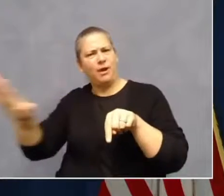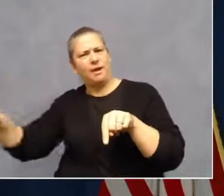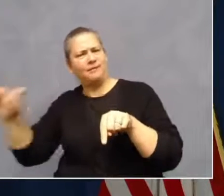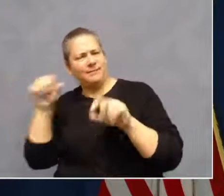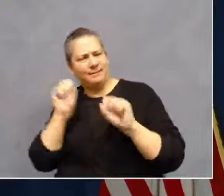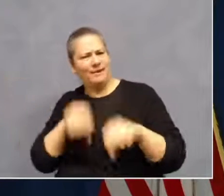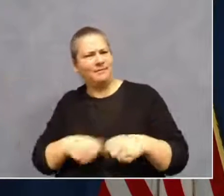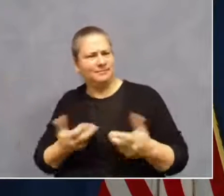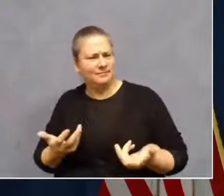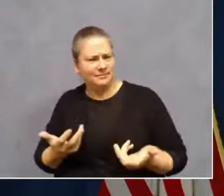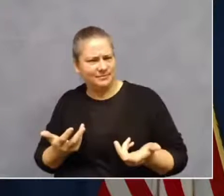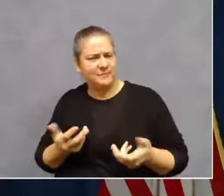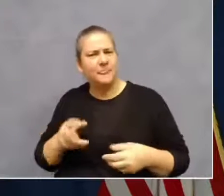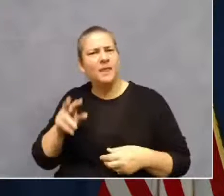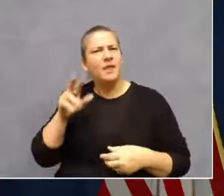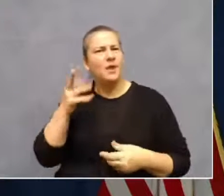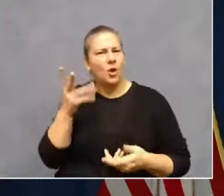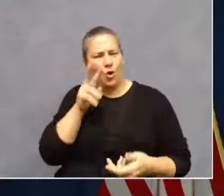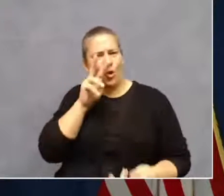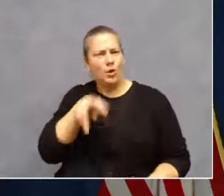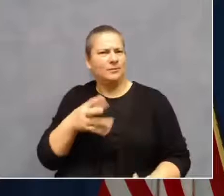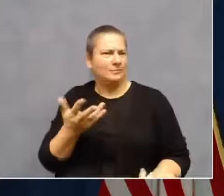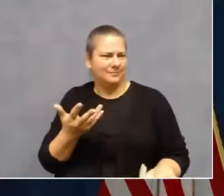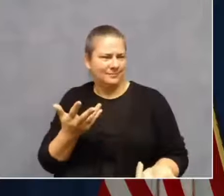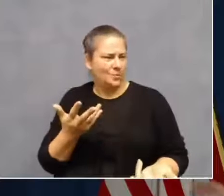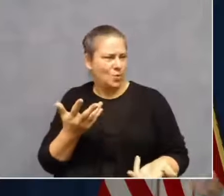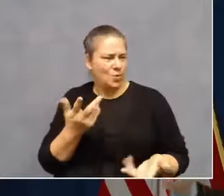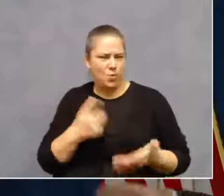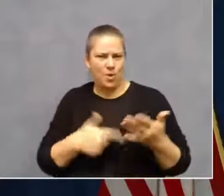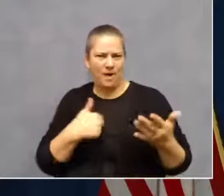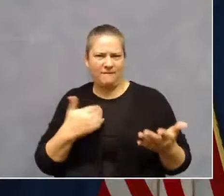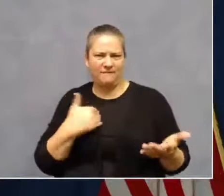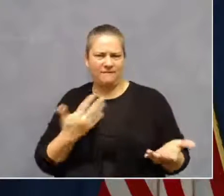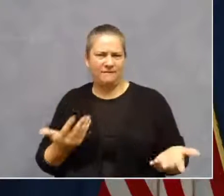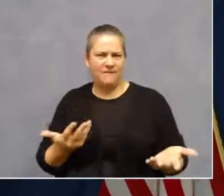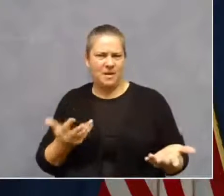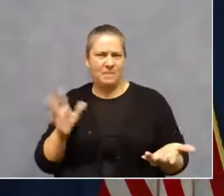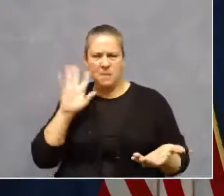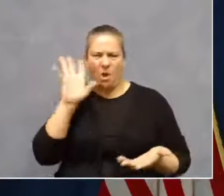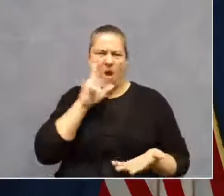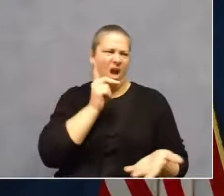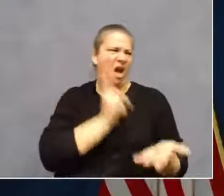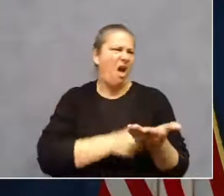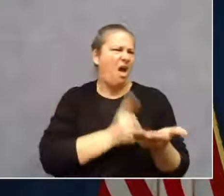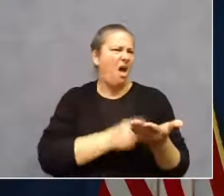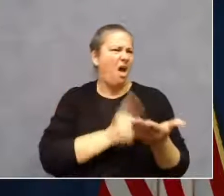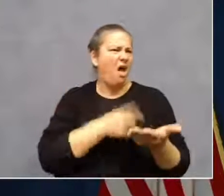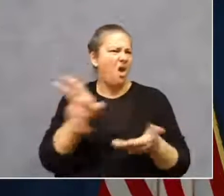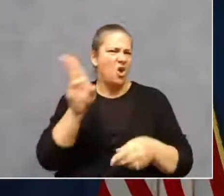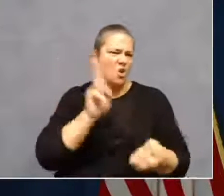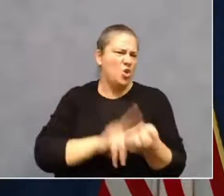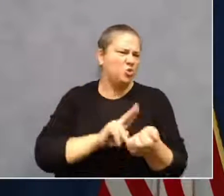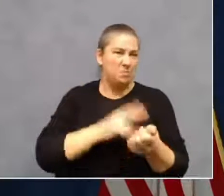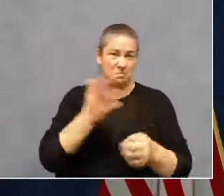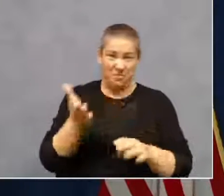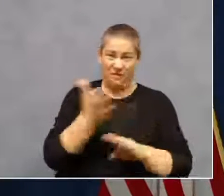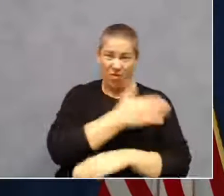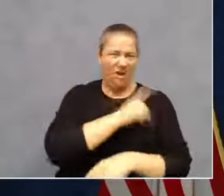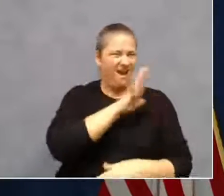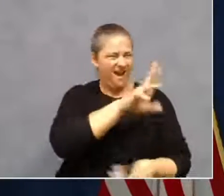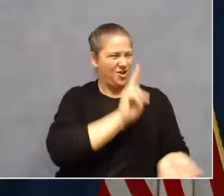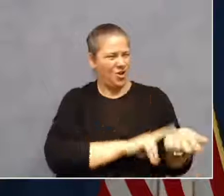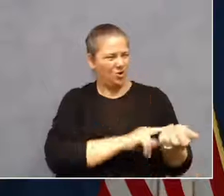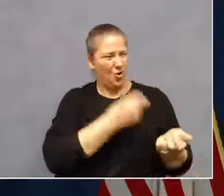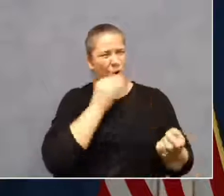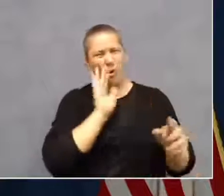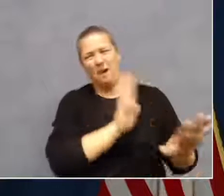practical standpoint, what would we end up with? Well, people would be arguing, well, that's just in a nursing home. Or early on we heard, well, that's just in that community